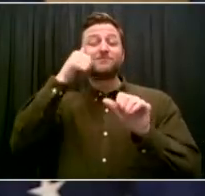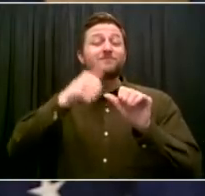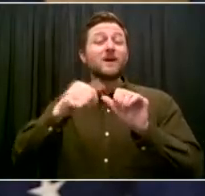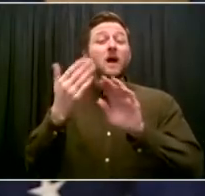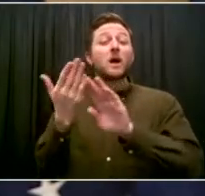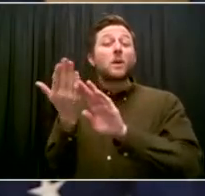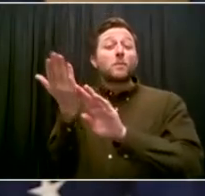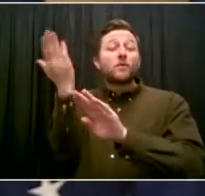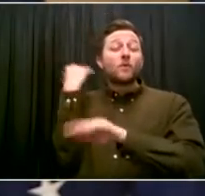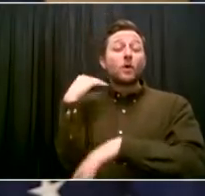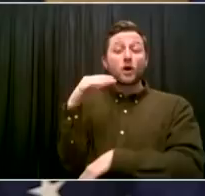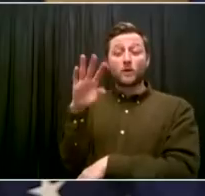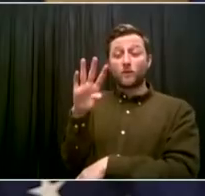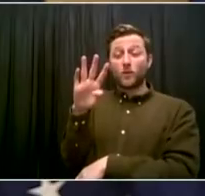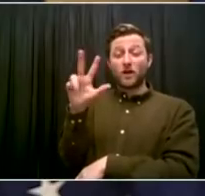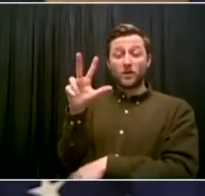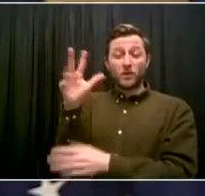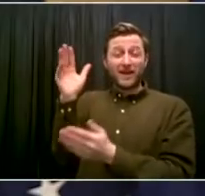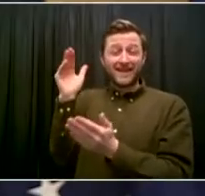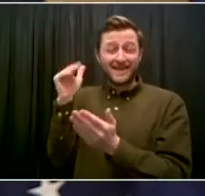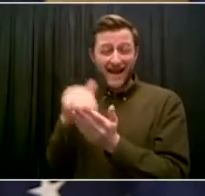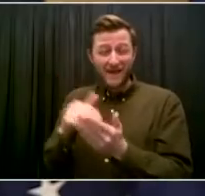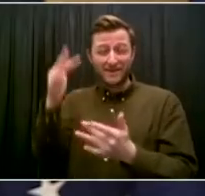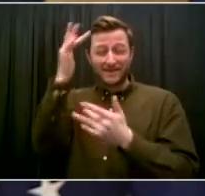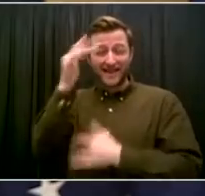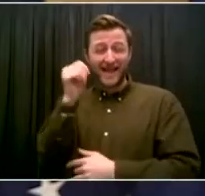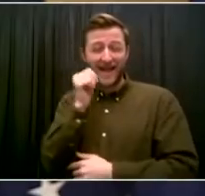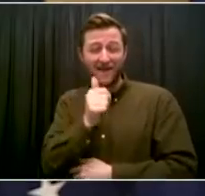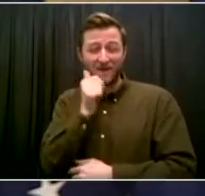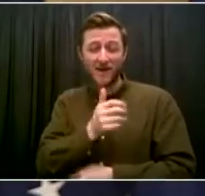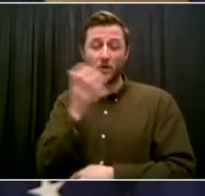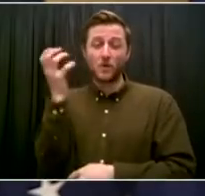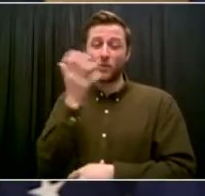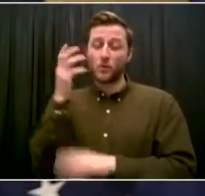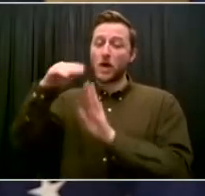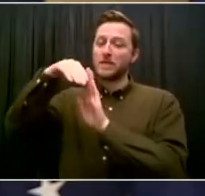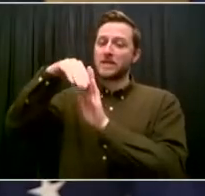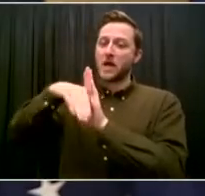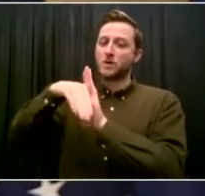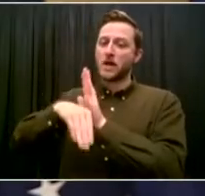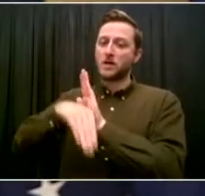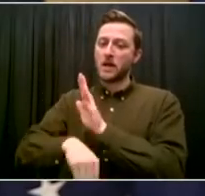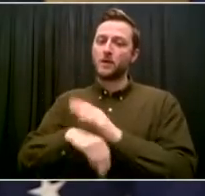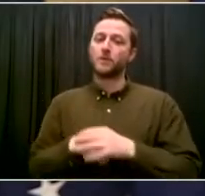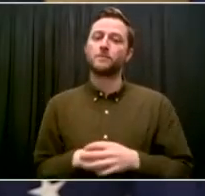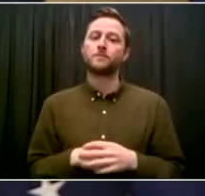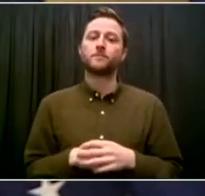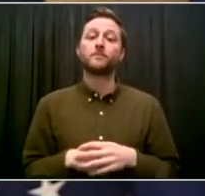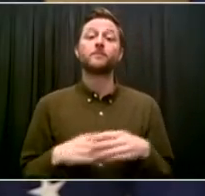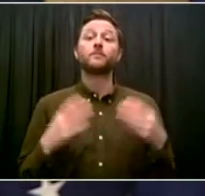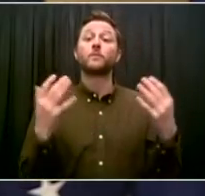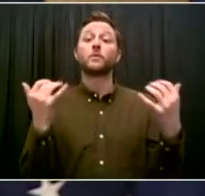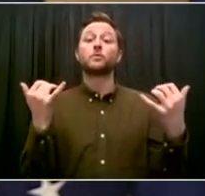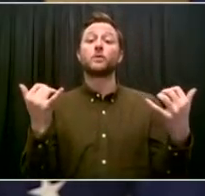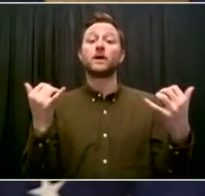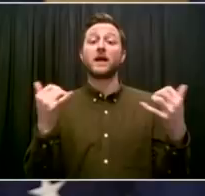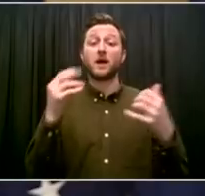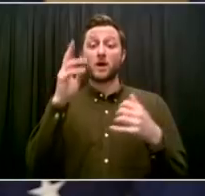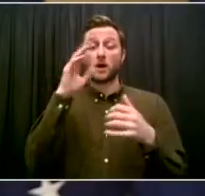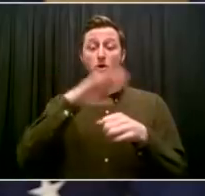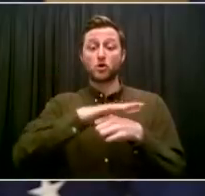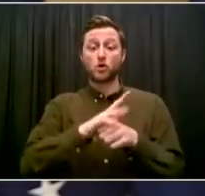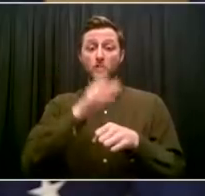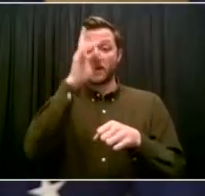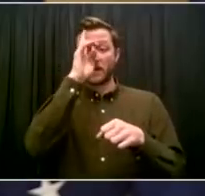day earlier in January. Similarly, we are starting to see a decrease in COVID-19 hospitalizations from